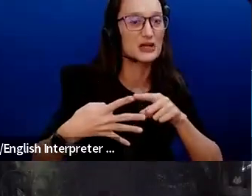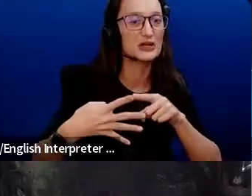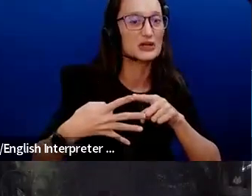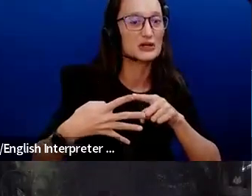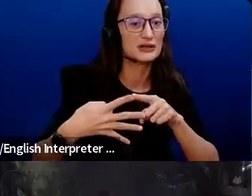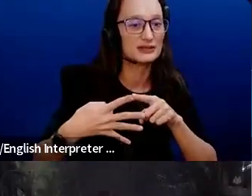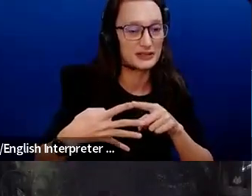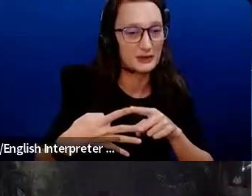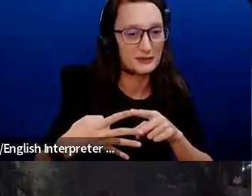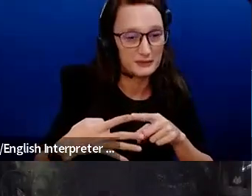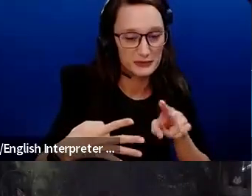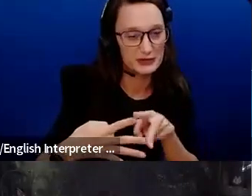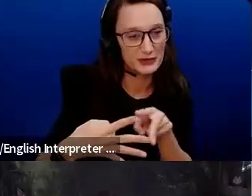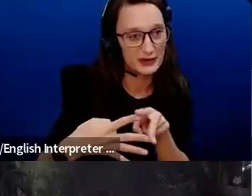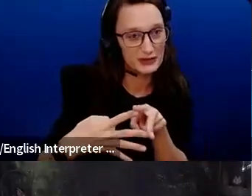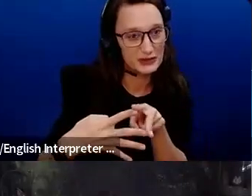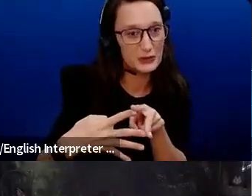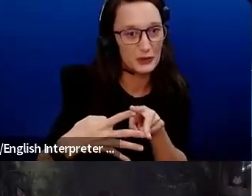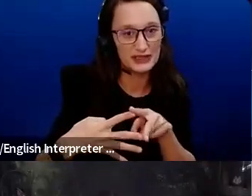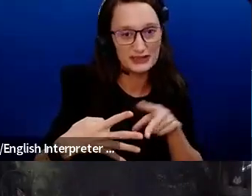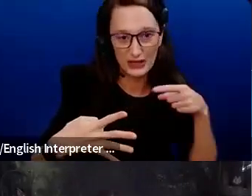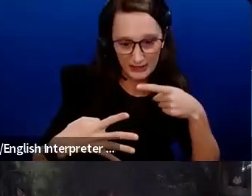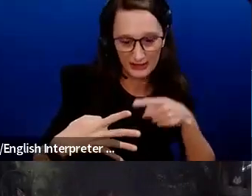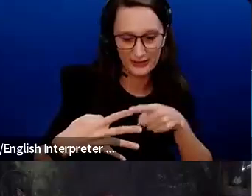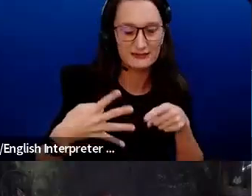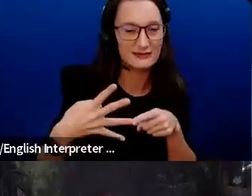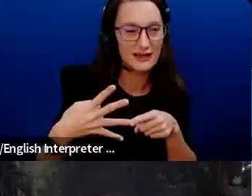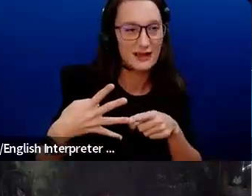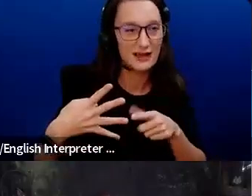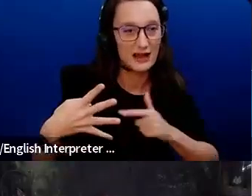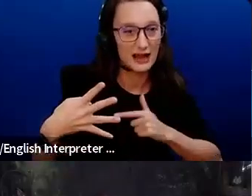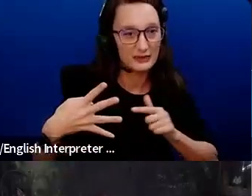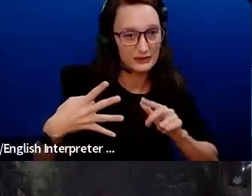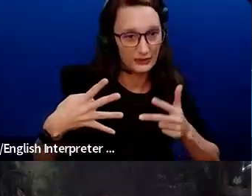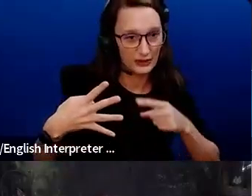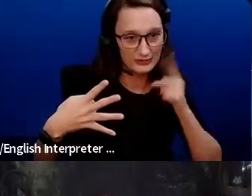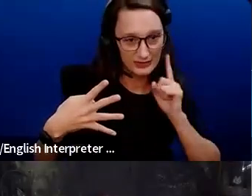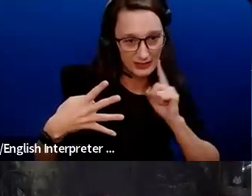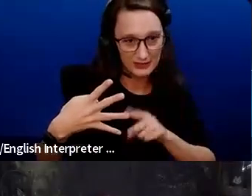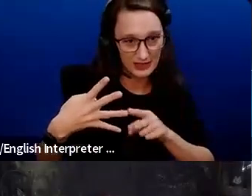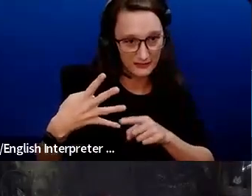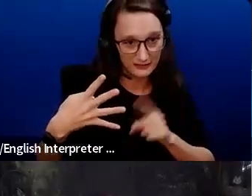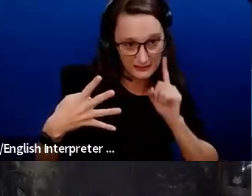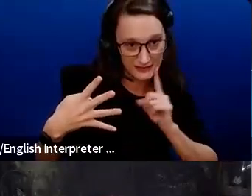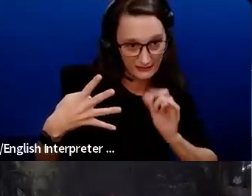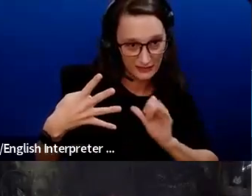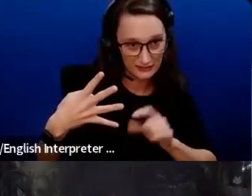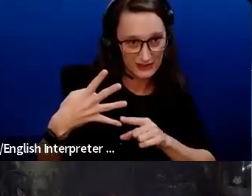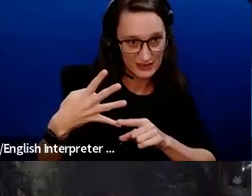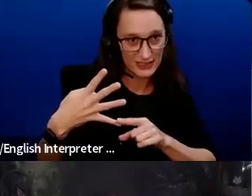sorry. The interpreter was wrong. So the two oldest are hearing. I was the third, and I'm deaf.